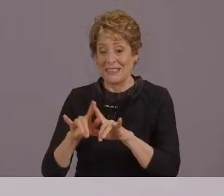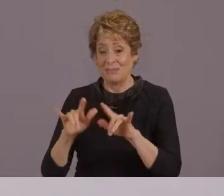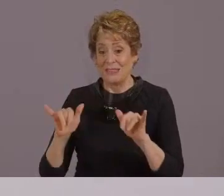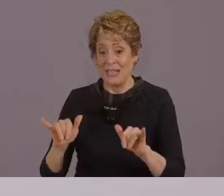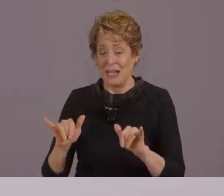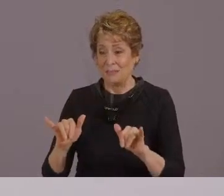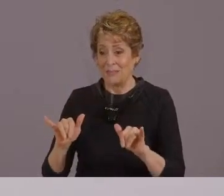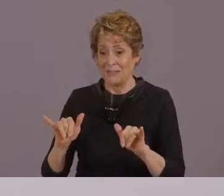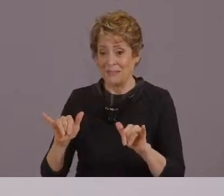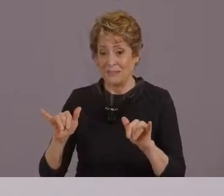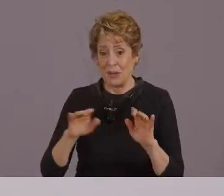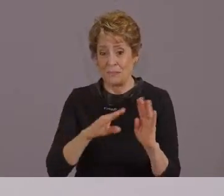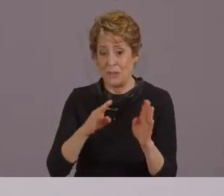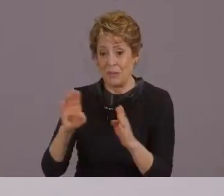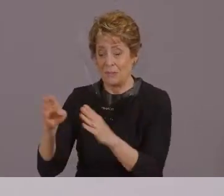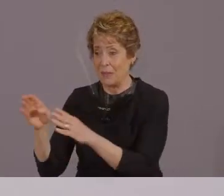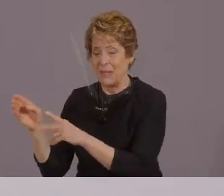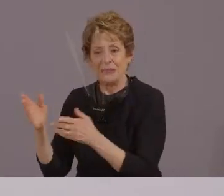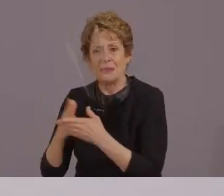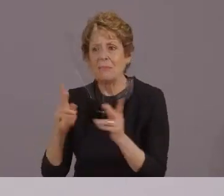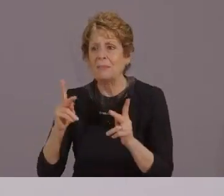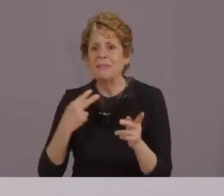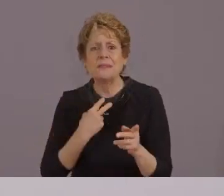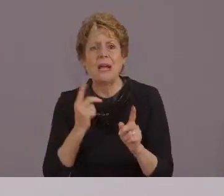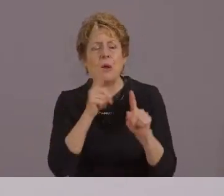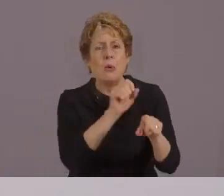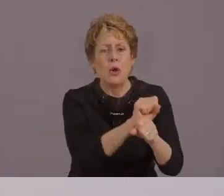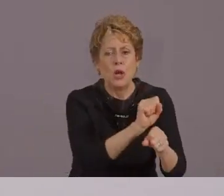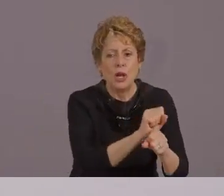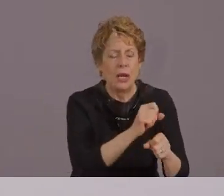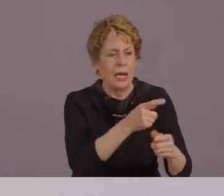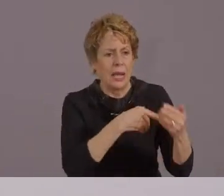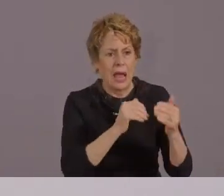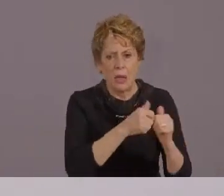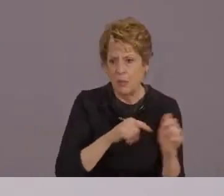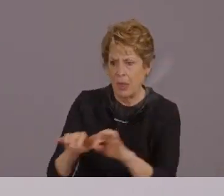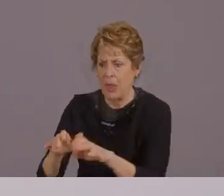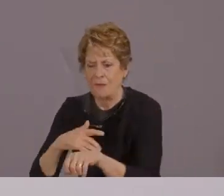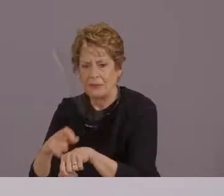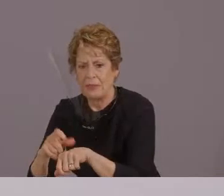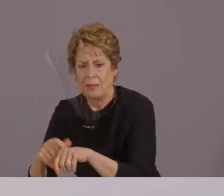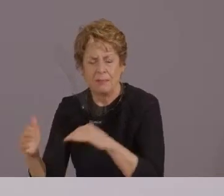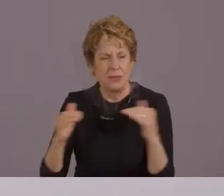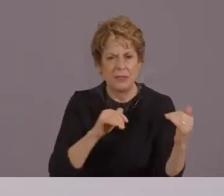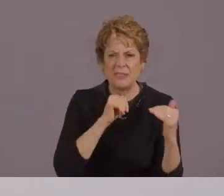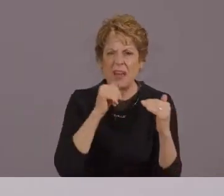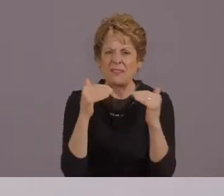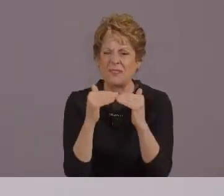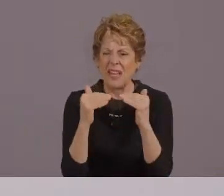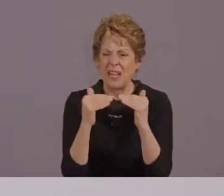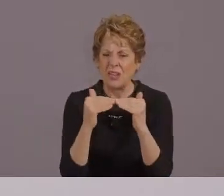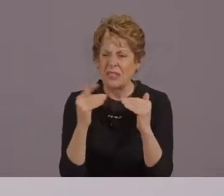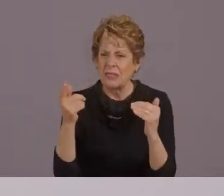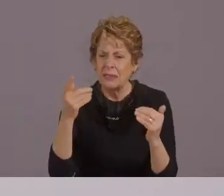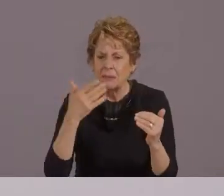way, or are you evaluating another way to try to help people instead of this mass drop? It's every person for